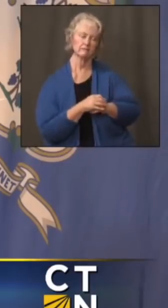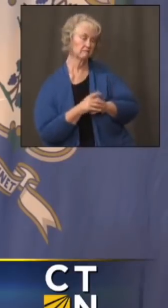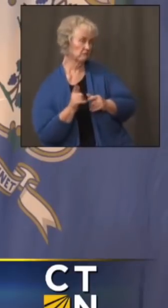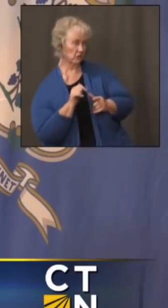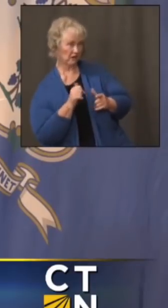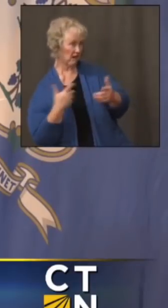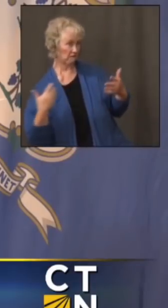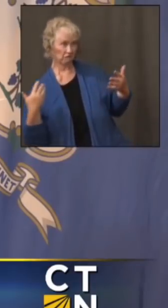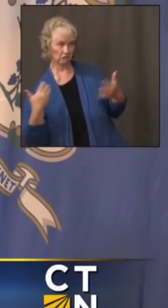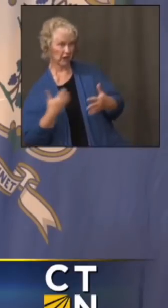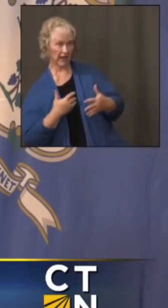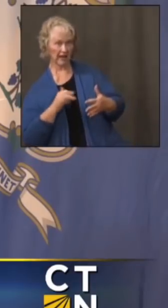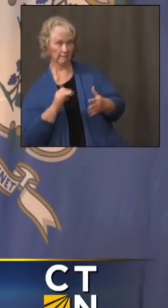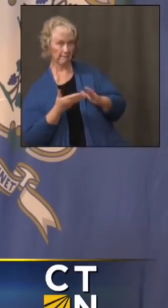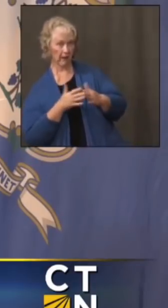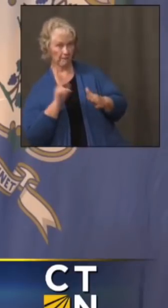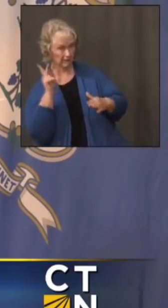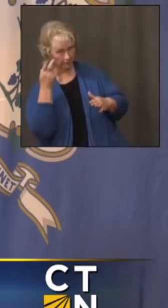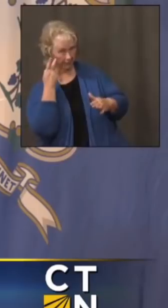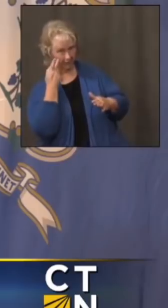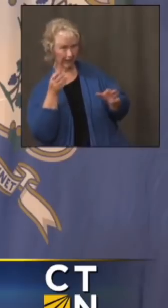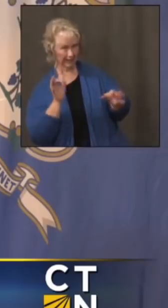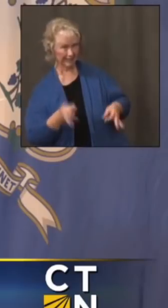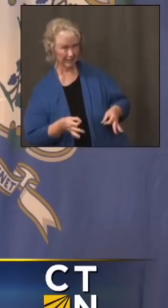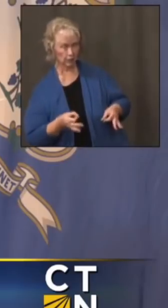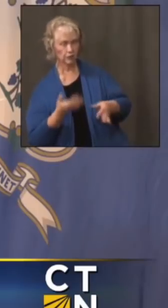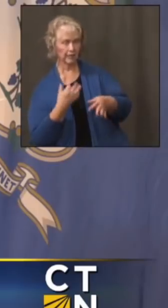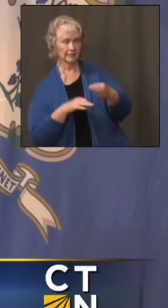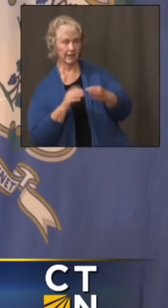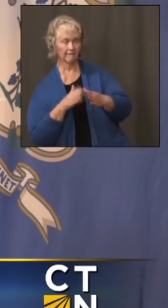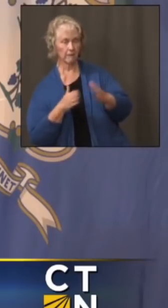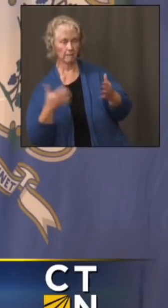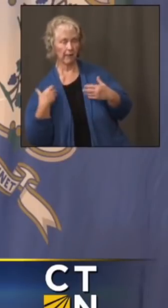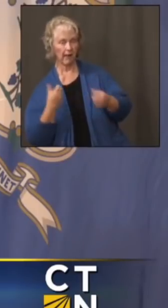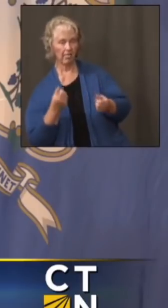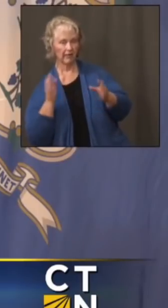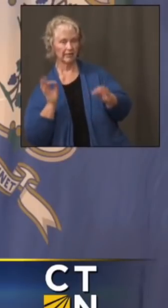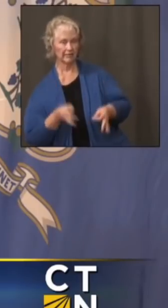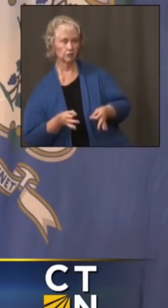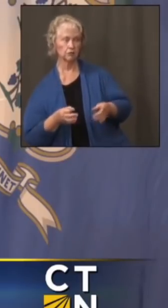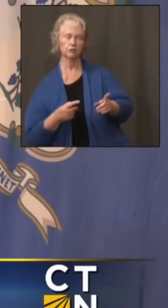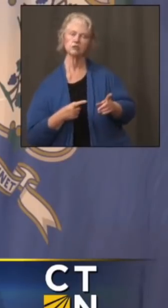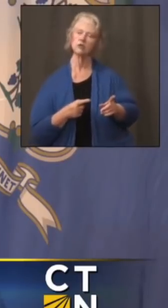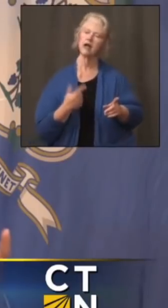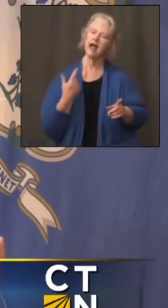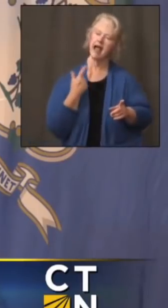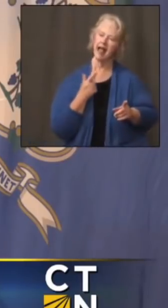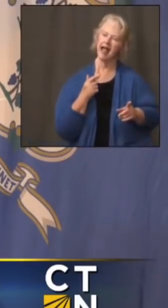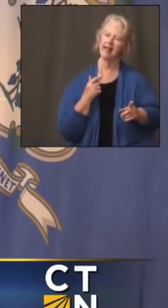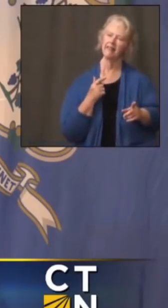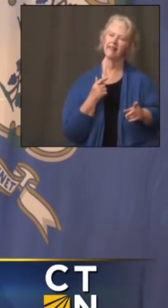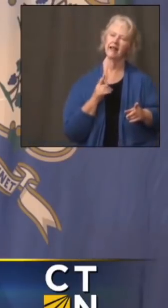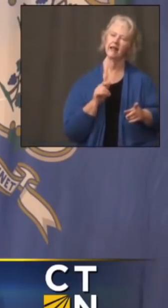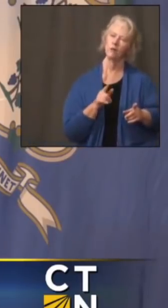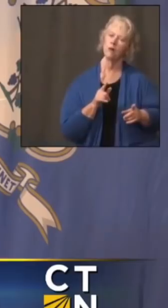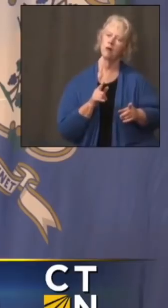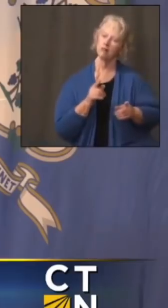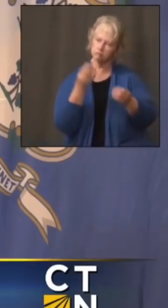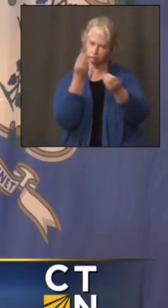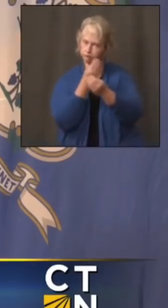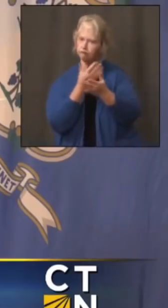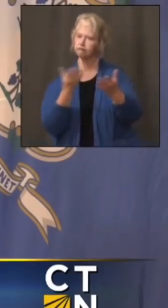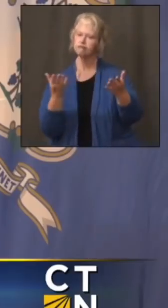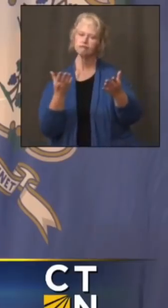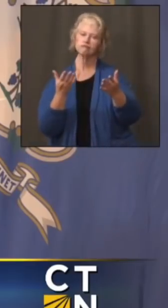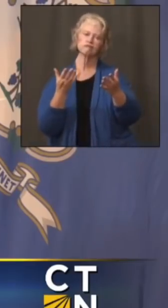that that then becomes a political decision instead of a public health decision? I think it'll be informed by the public, and every town is a little